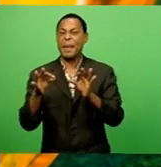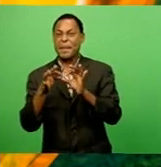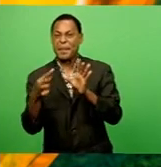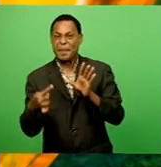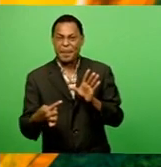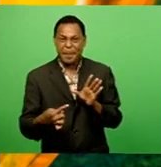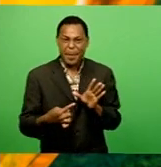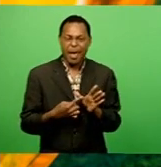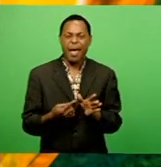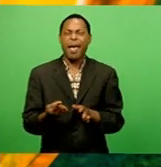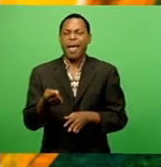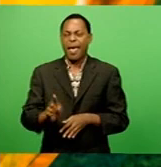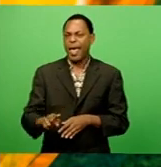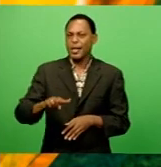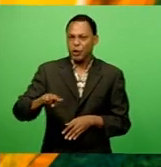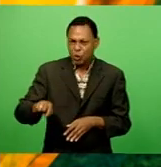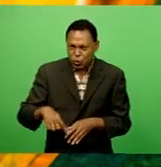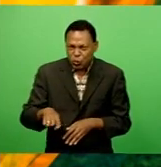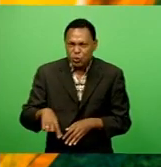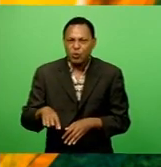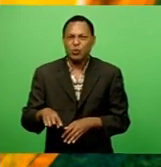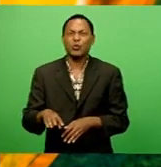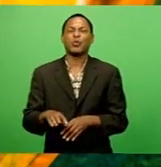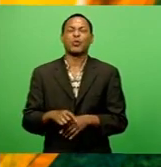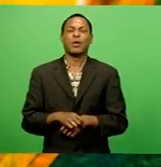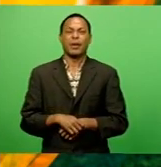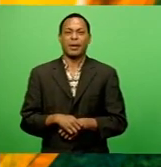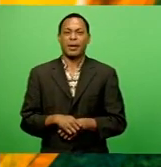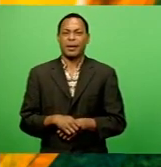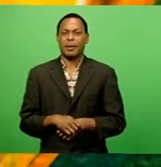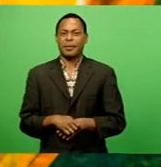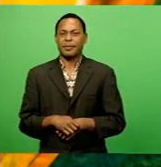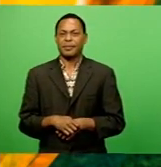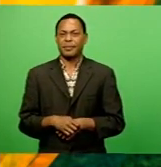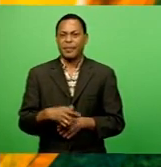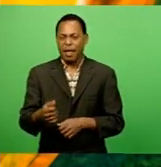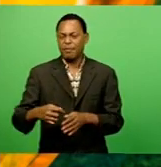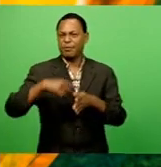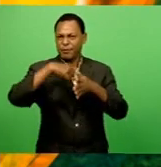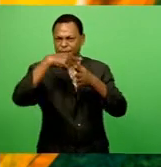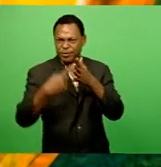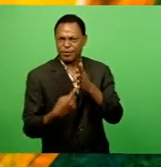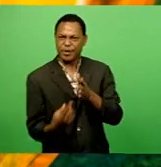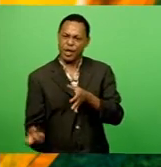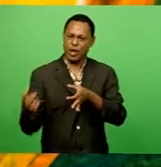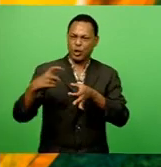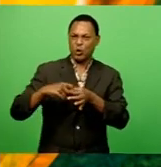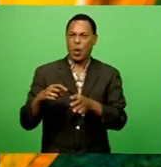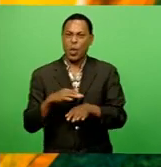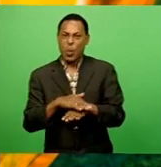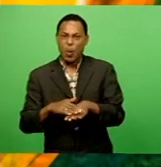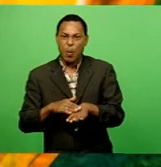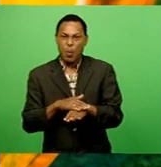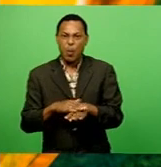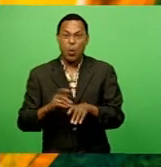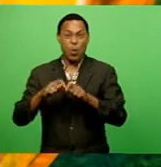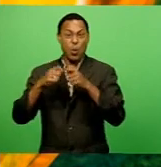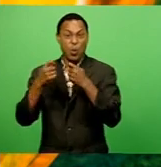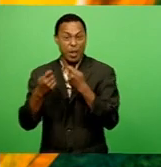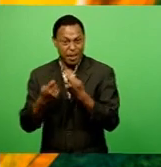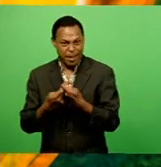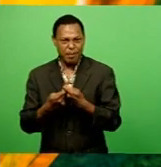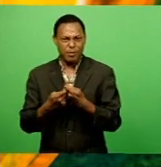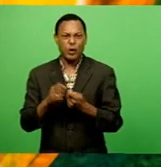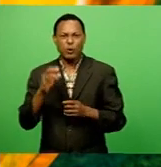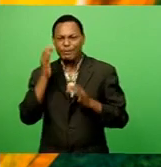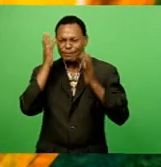Nairumbe, and Supers Benyamino Matai Nangara and Sairusi Nalaumbu. Joining the Blues this season, Wonolangi is wrecking his